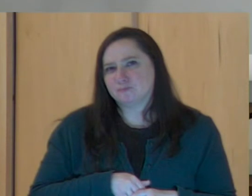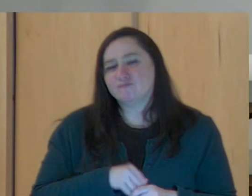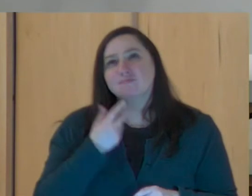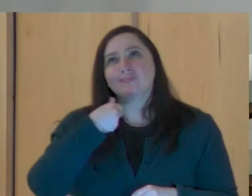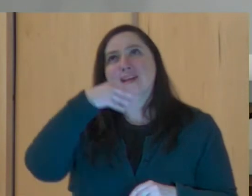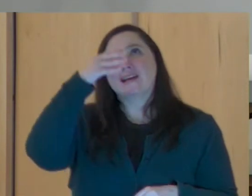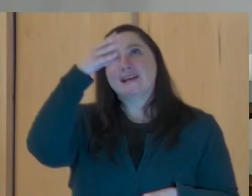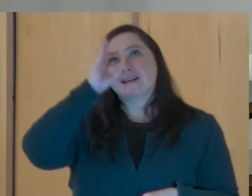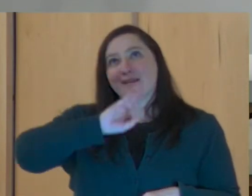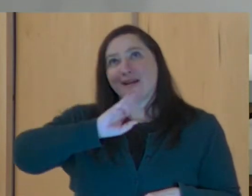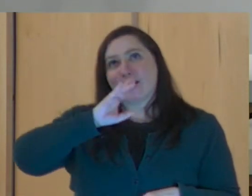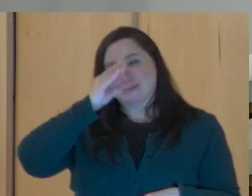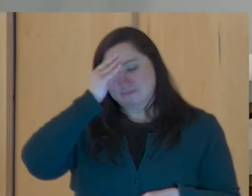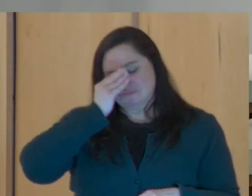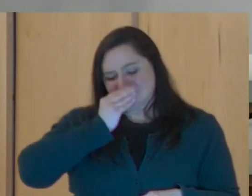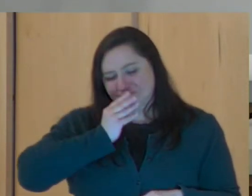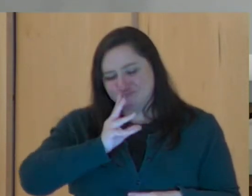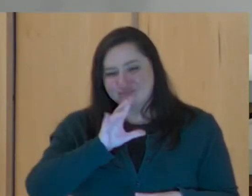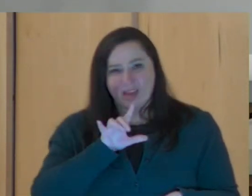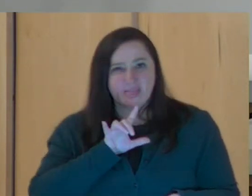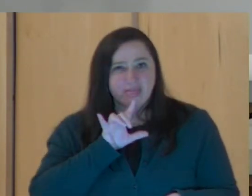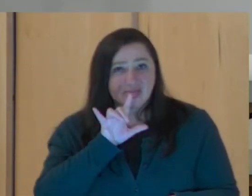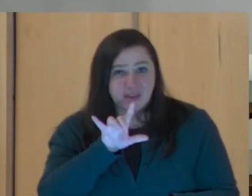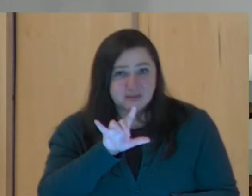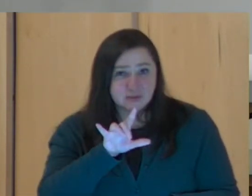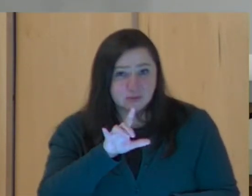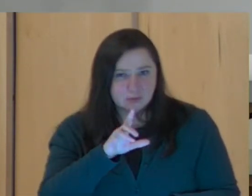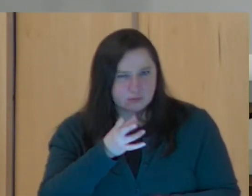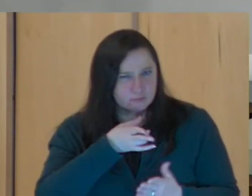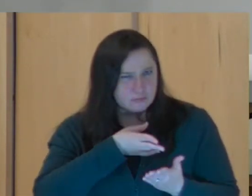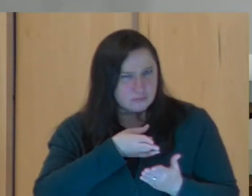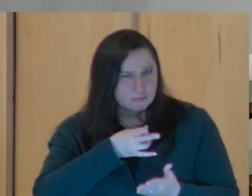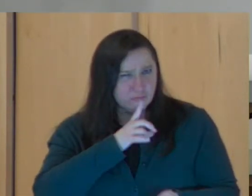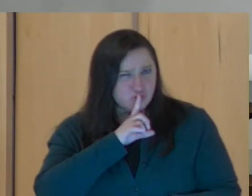God says that he loves you. Is that true?